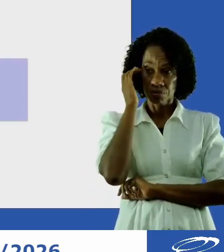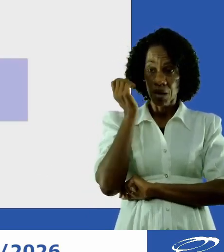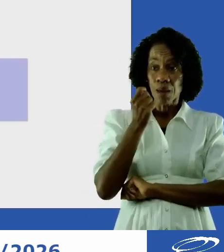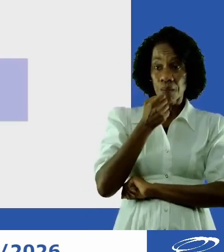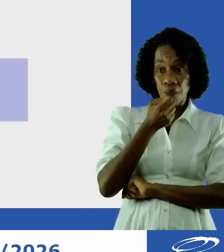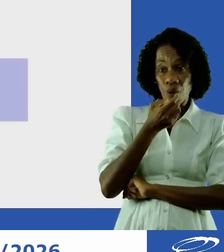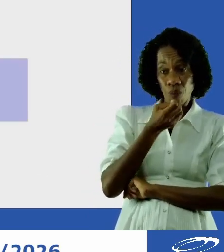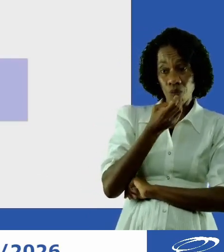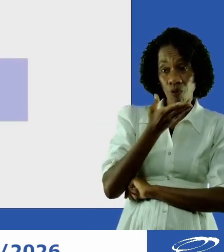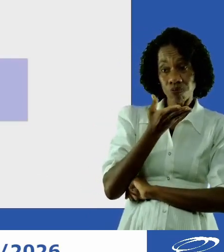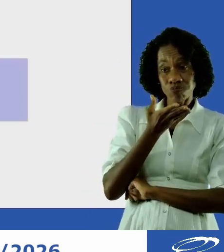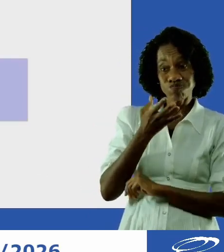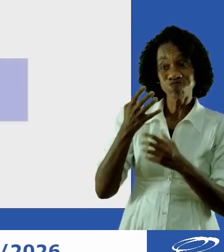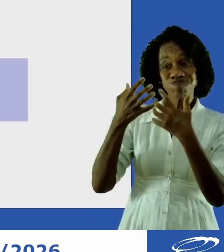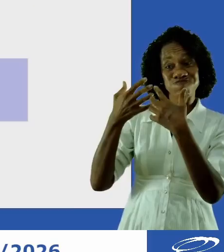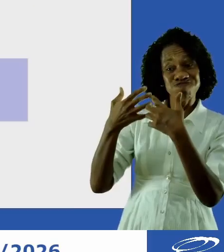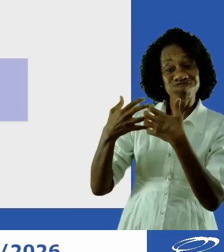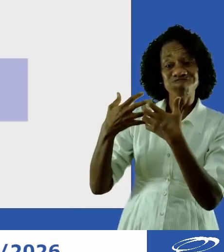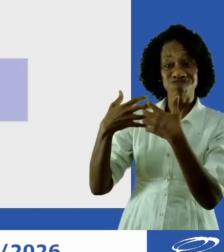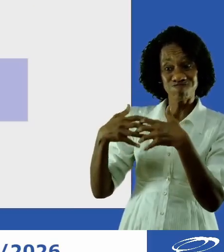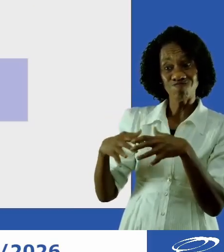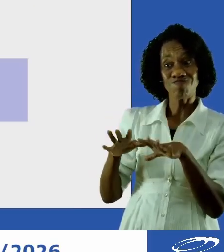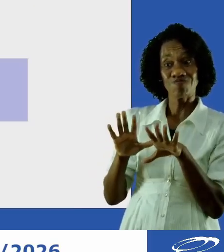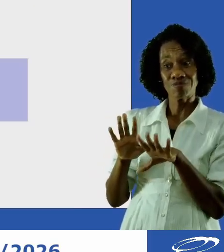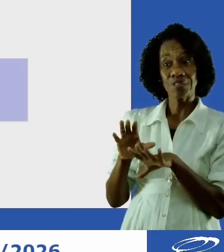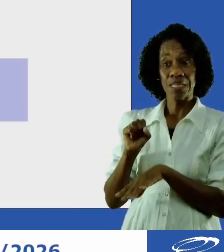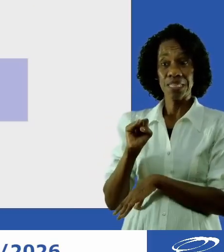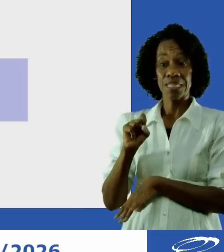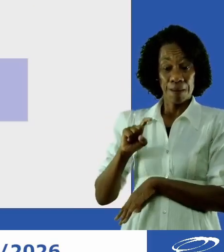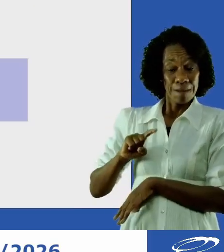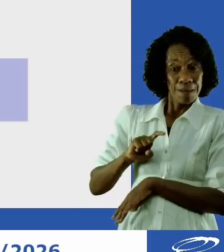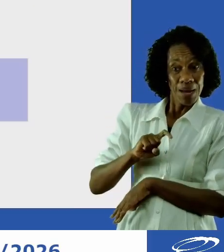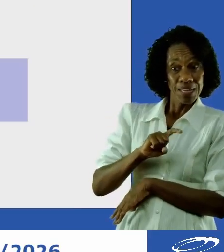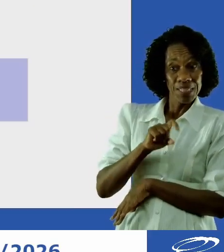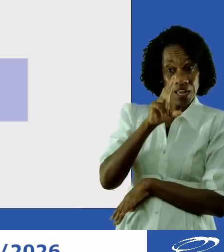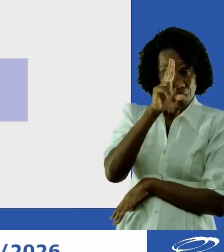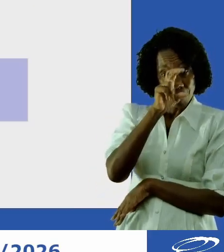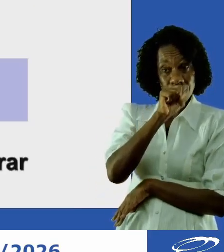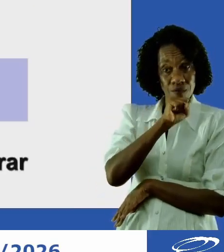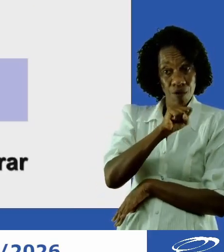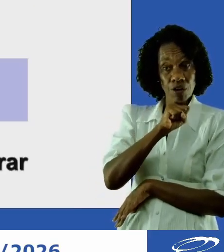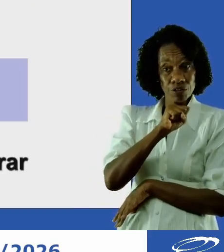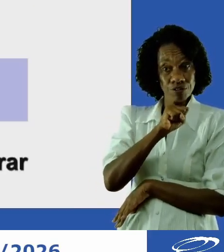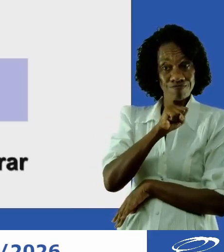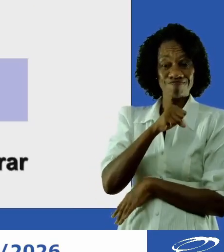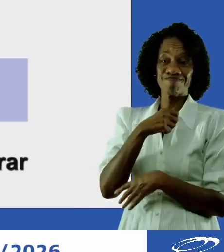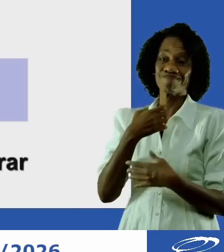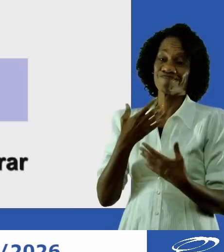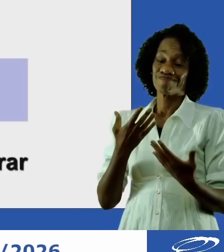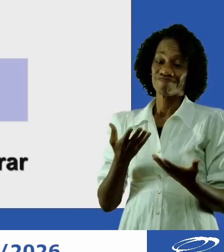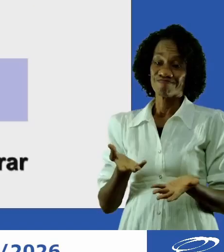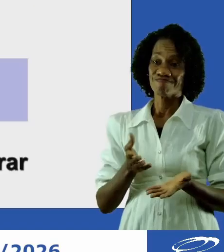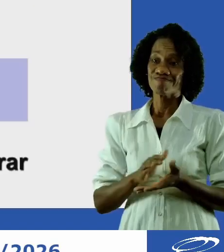of persistent bacteria. We know that even antibiofilm agents are not able to cure